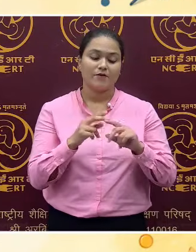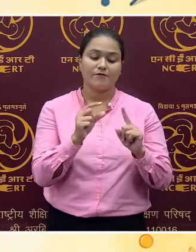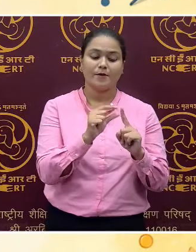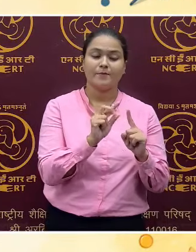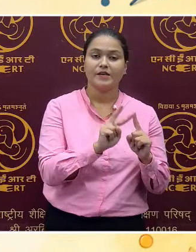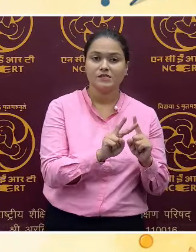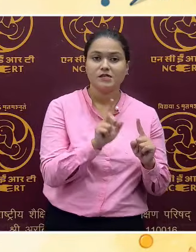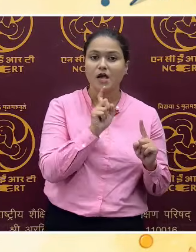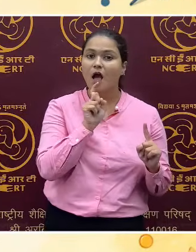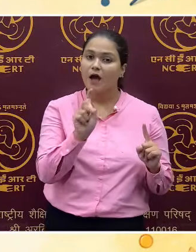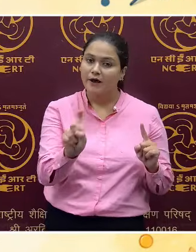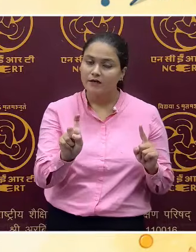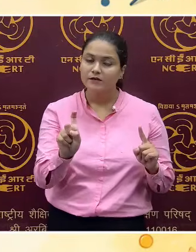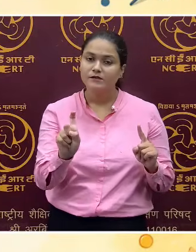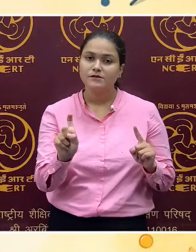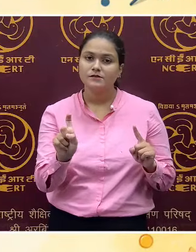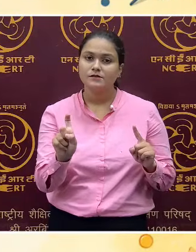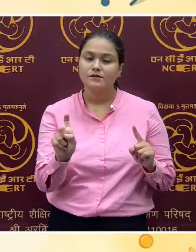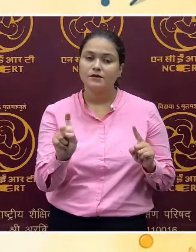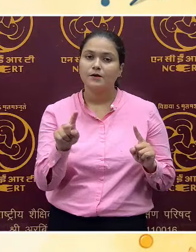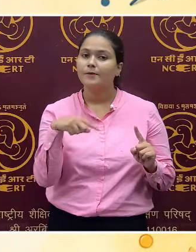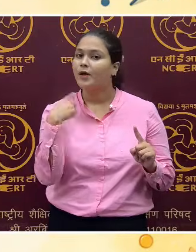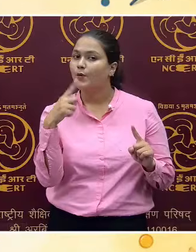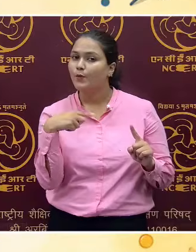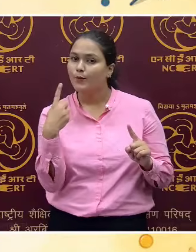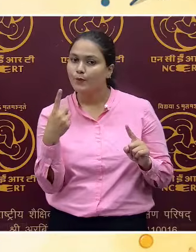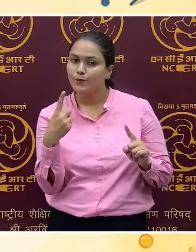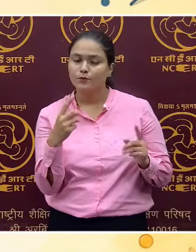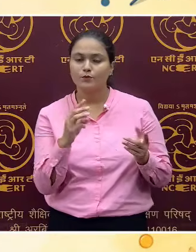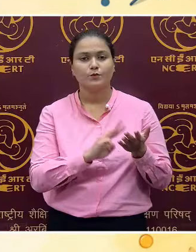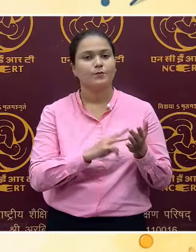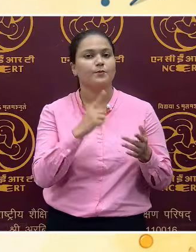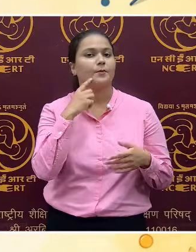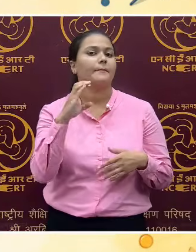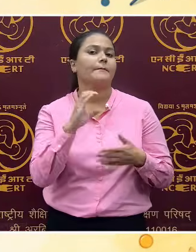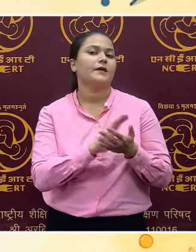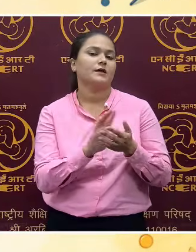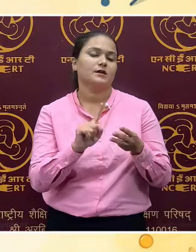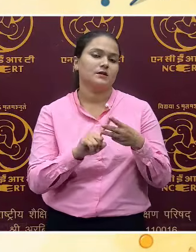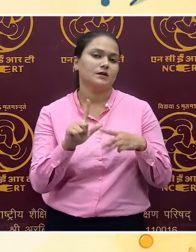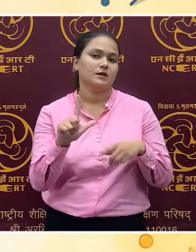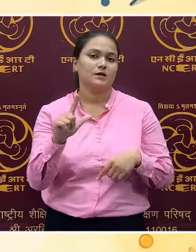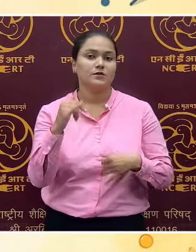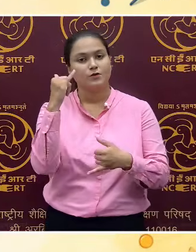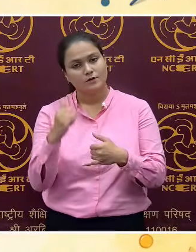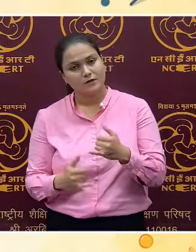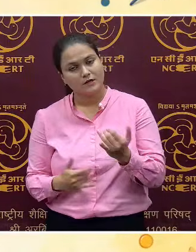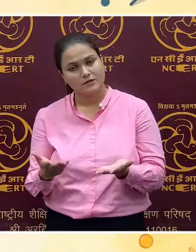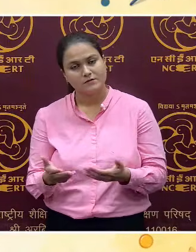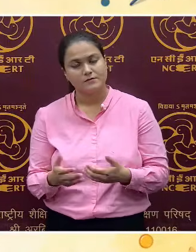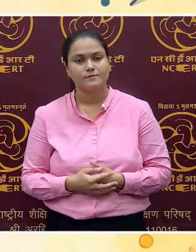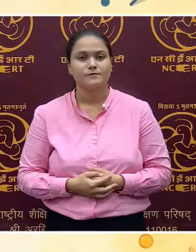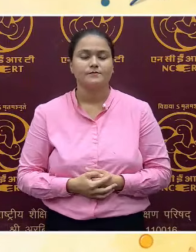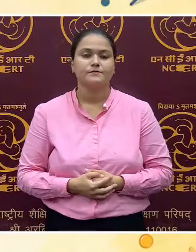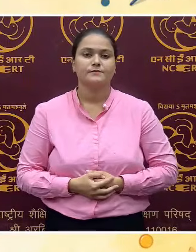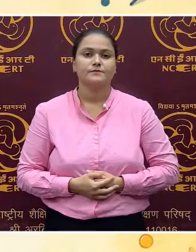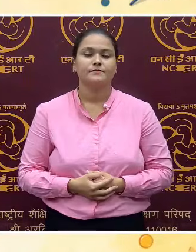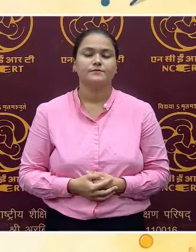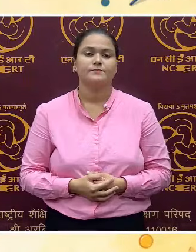if you asked by who, and it is at the end of the sentence, it is passive